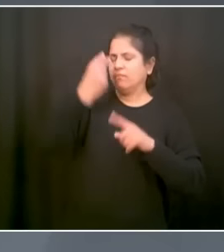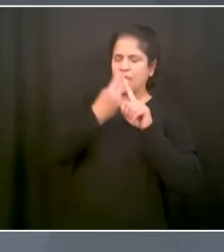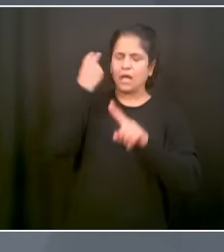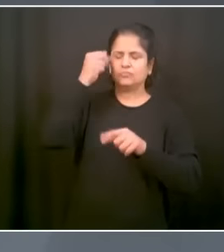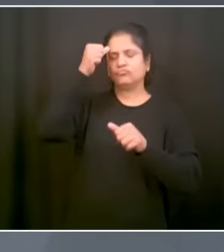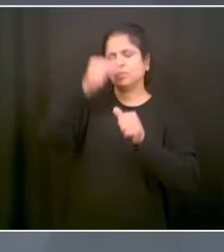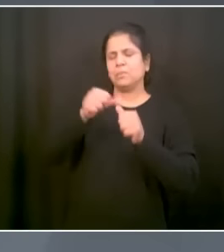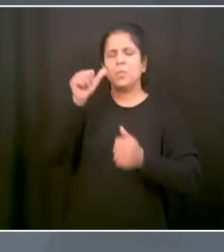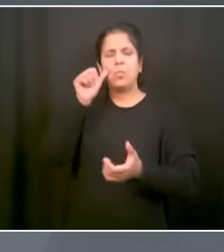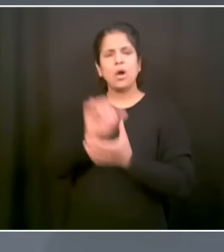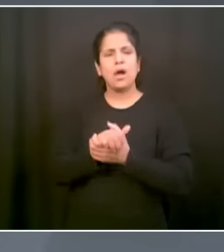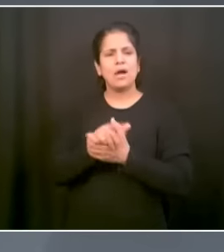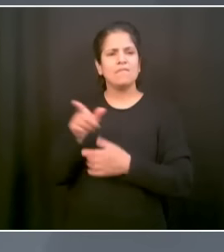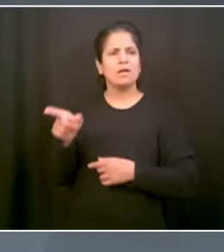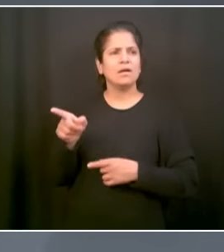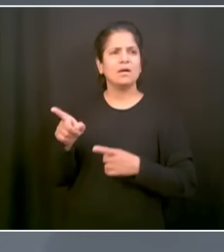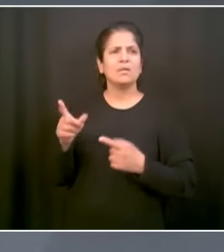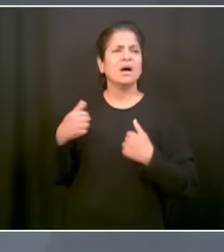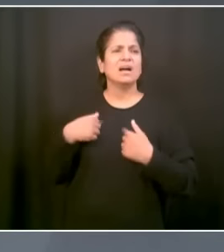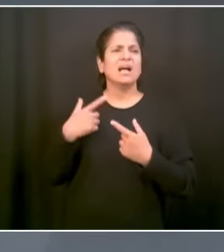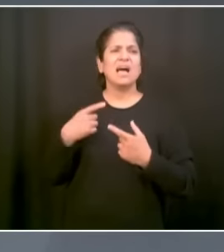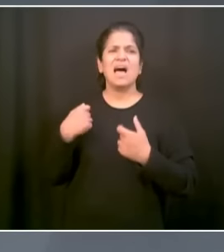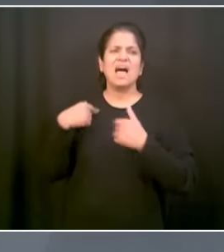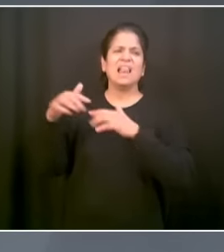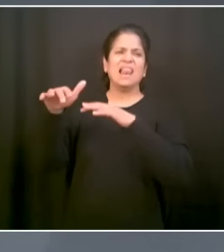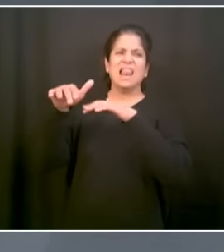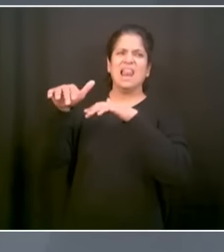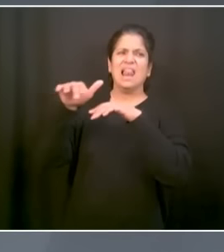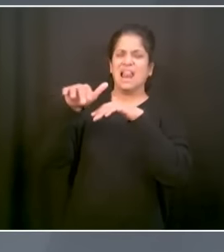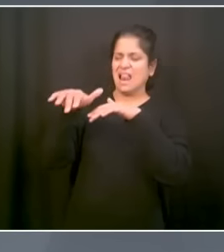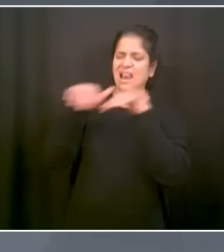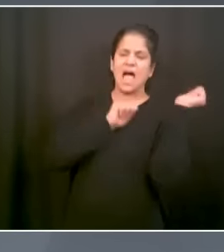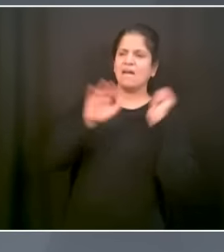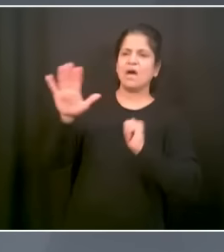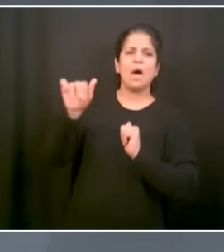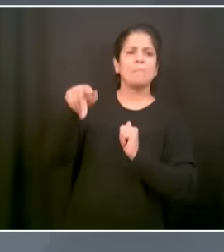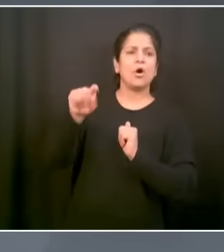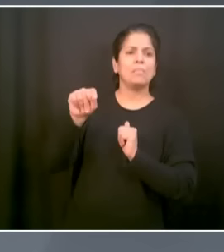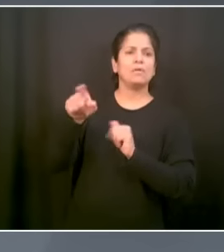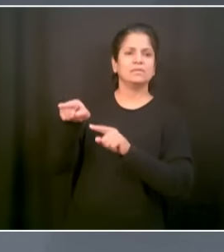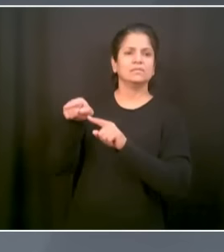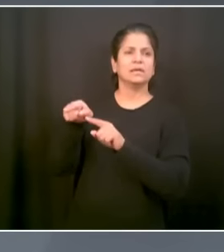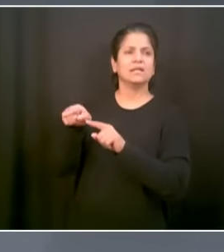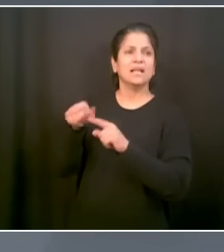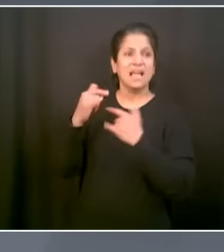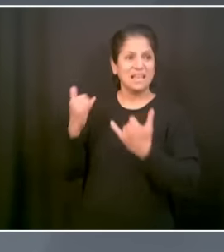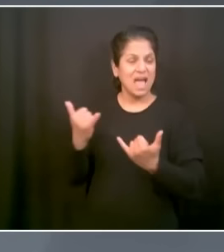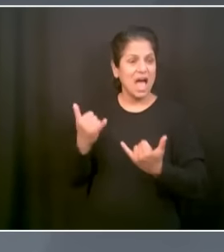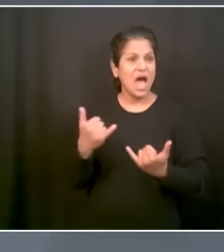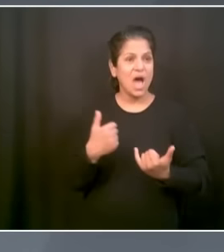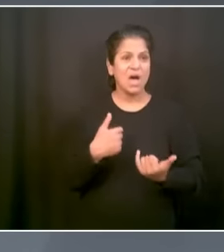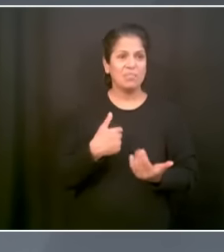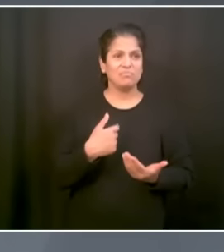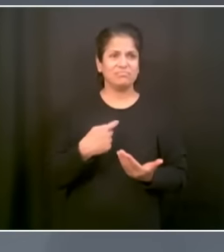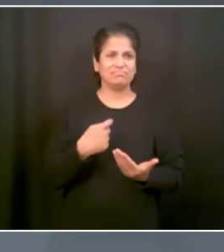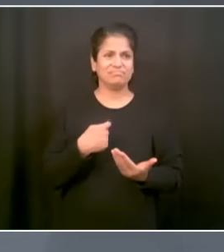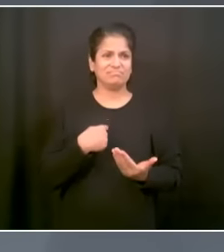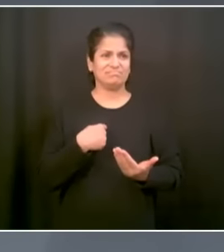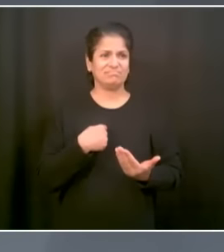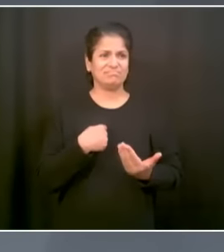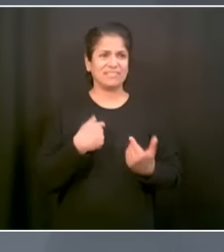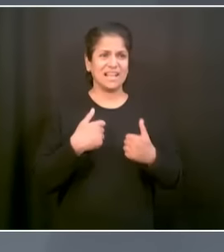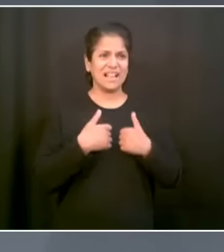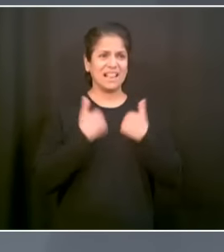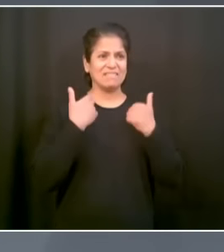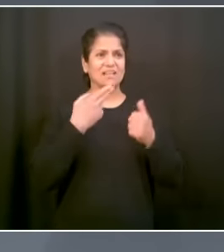so he left his apartment, and he's now finding shelter in the Bellevue Hospital. I went out